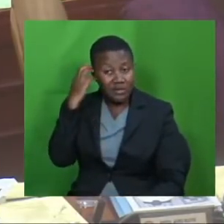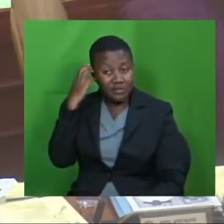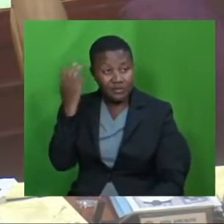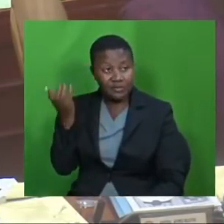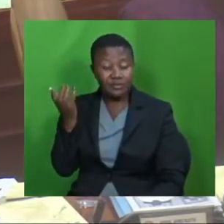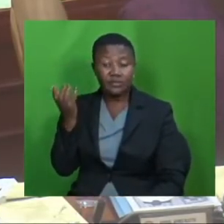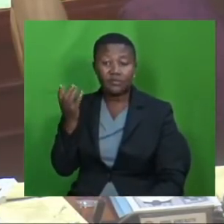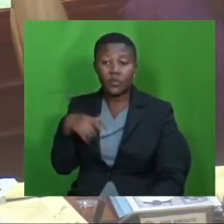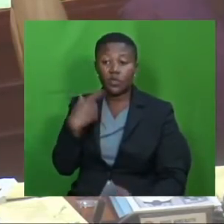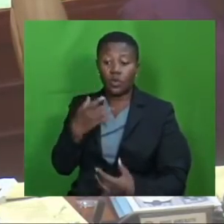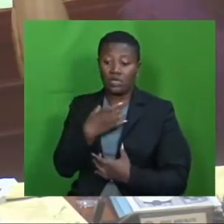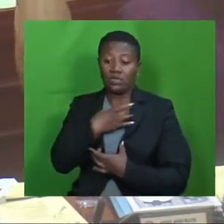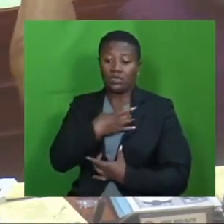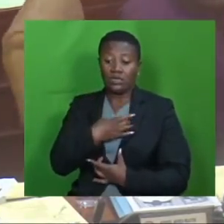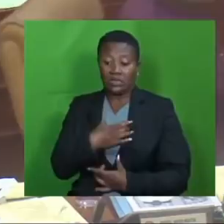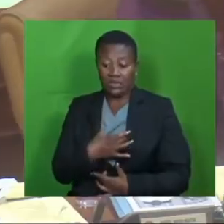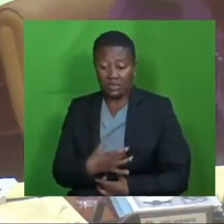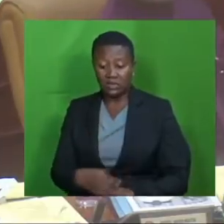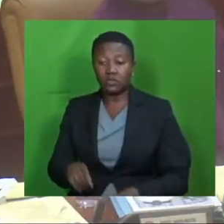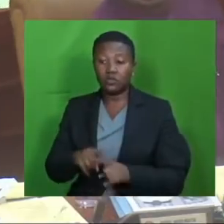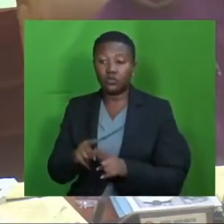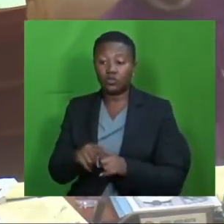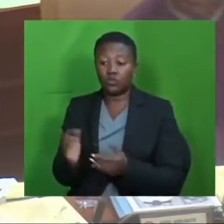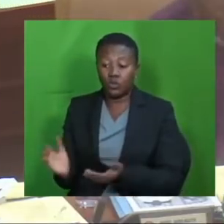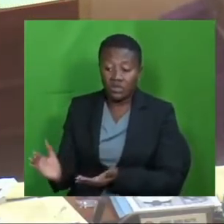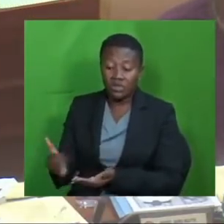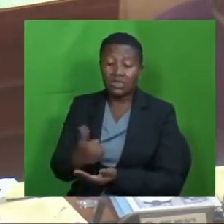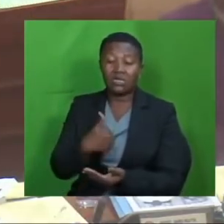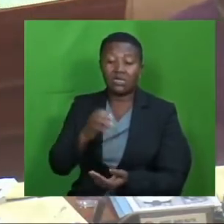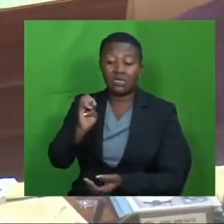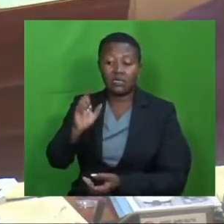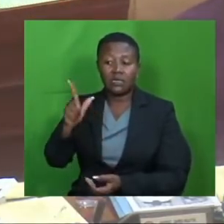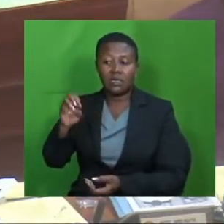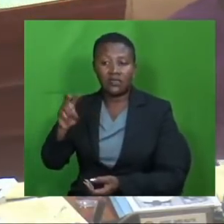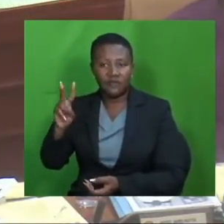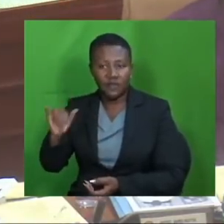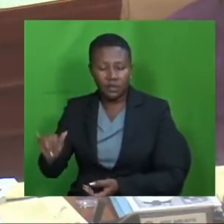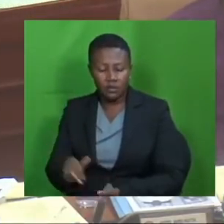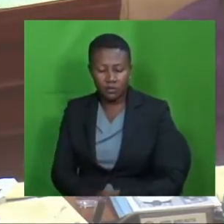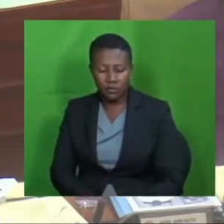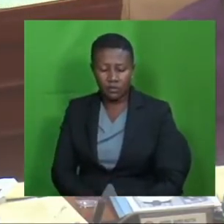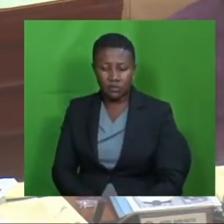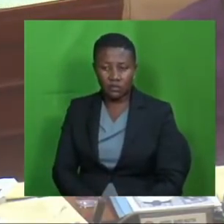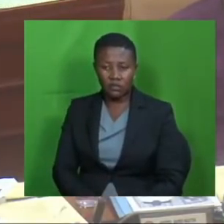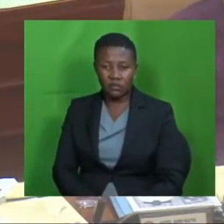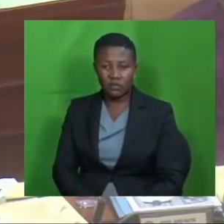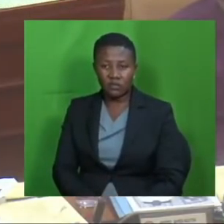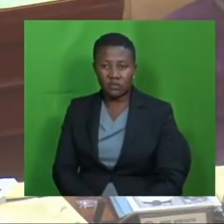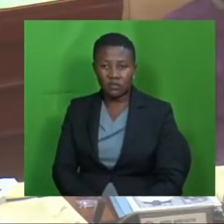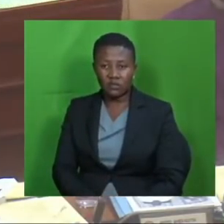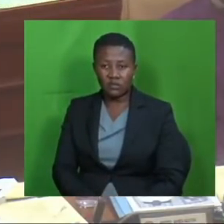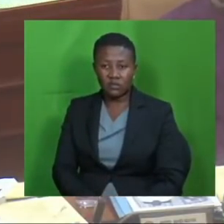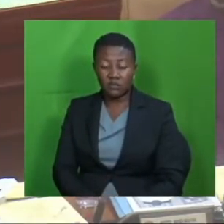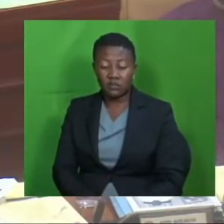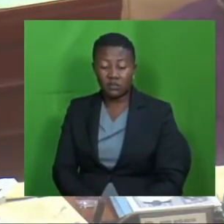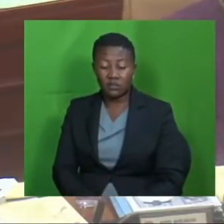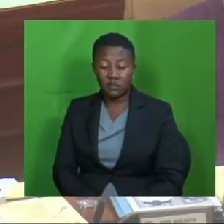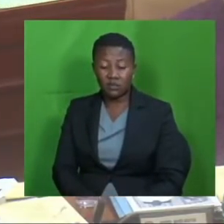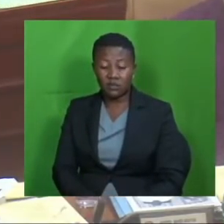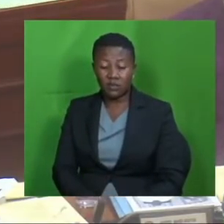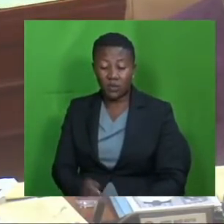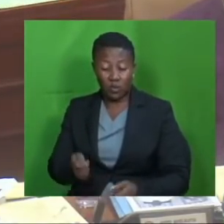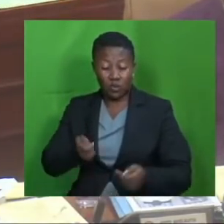and aggressive to collateralize e-levy. The rule of President Nana